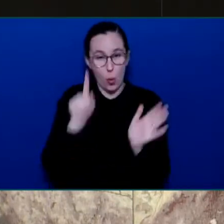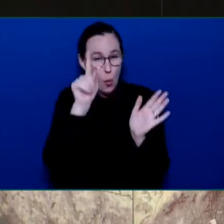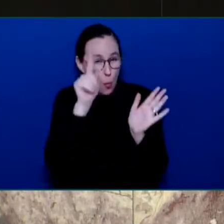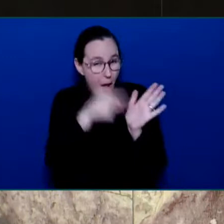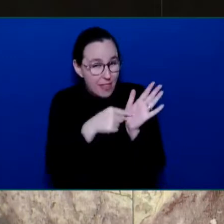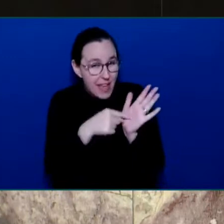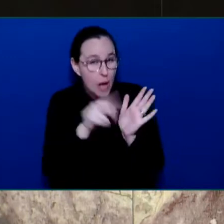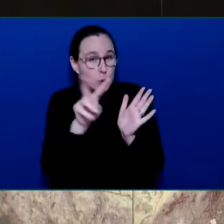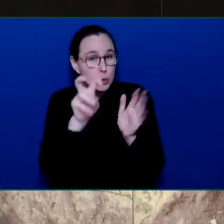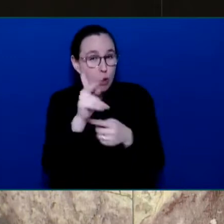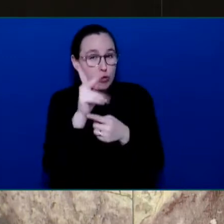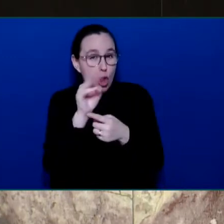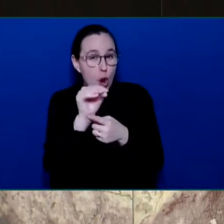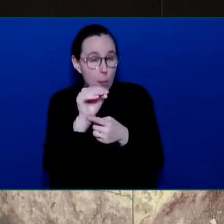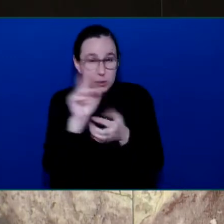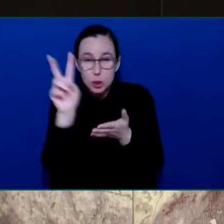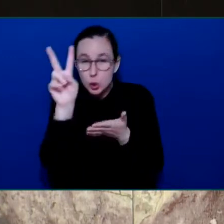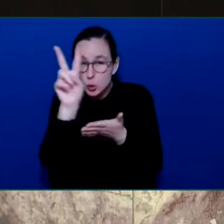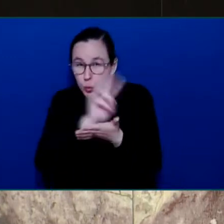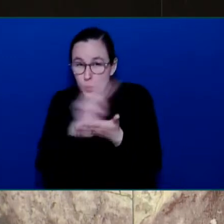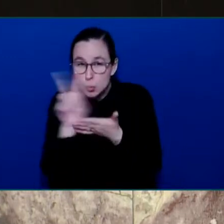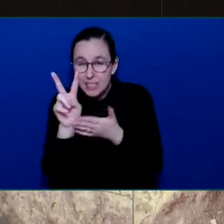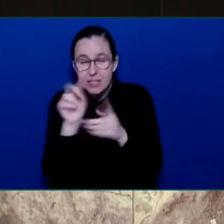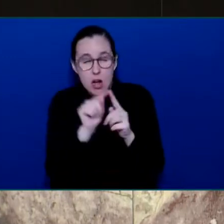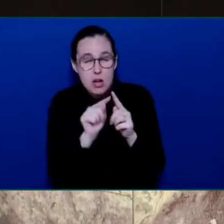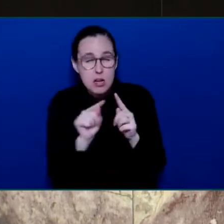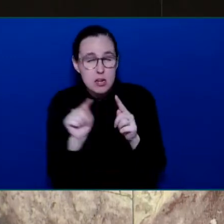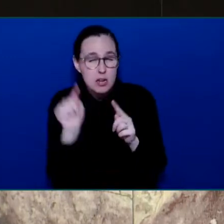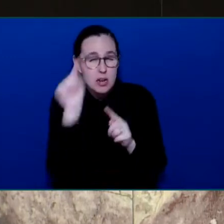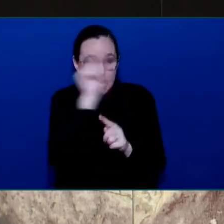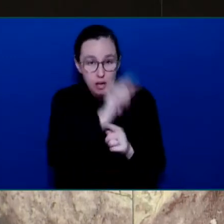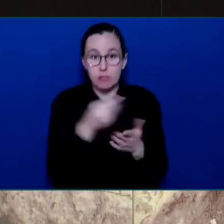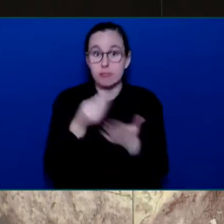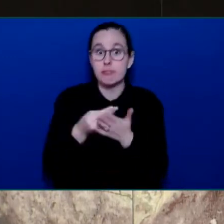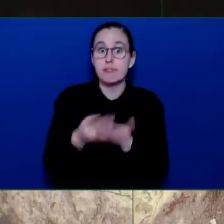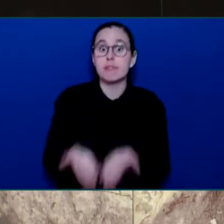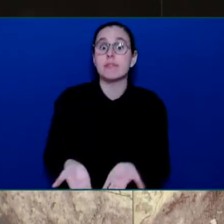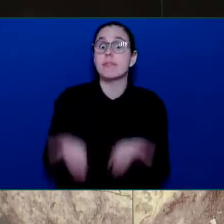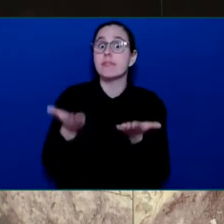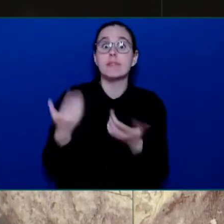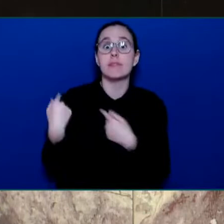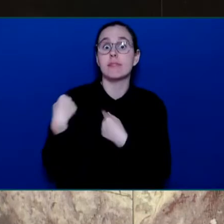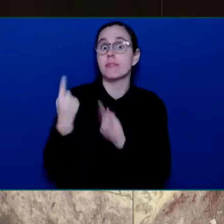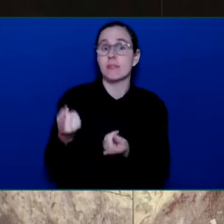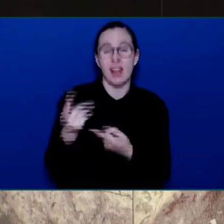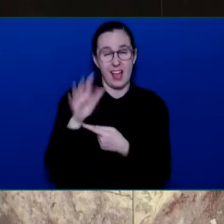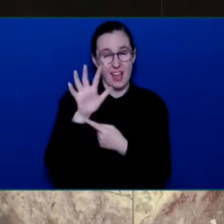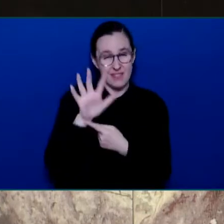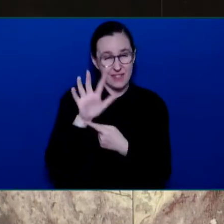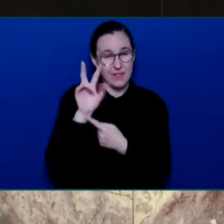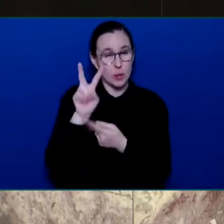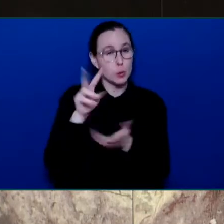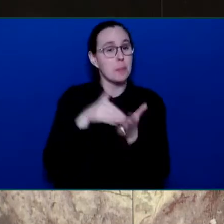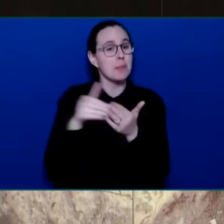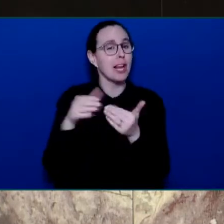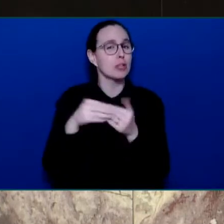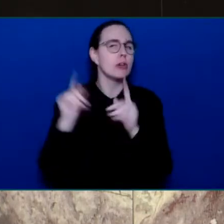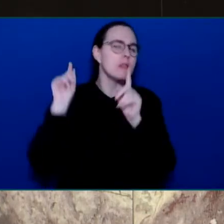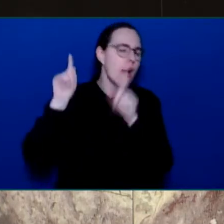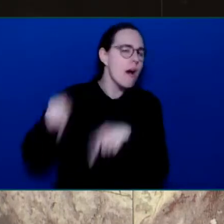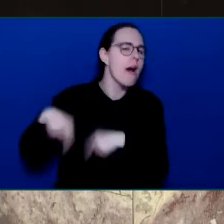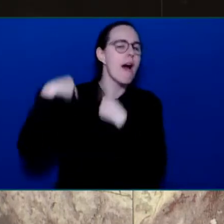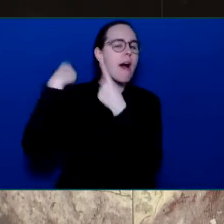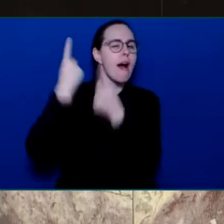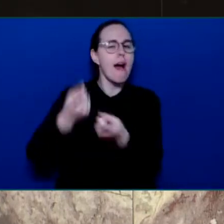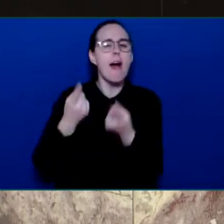raised $52 million here for BC Cancer. Tour de Rock, for me, is a testament to the power of